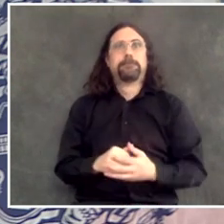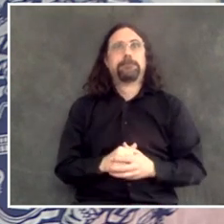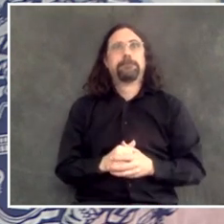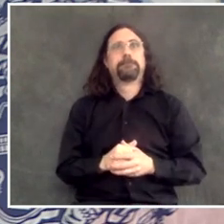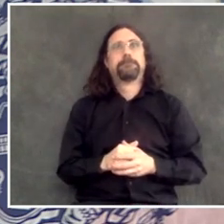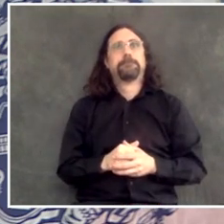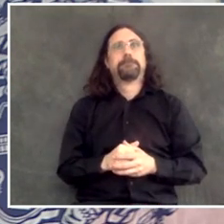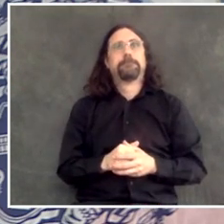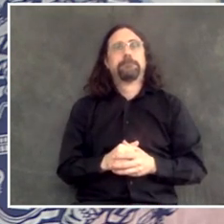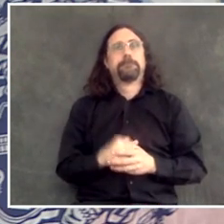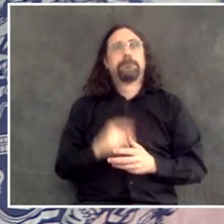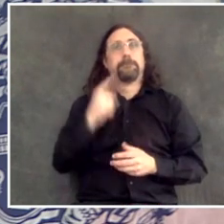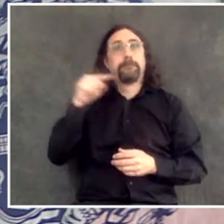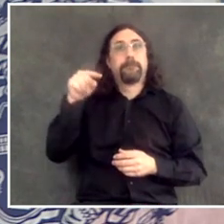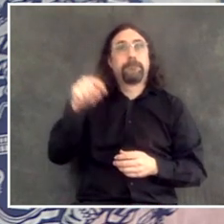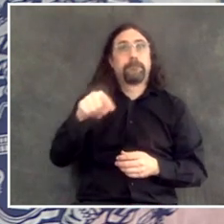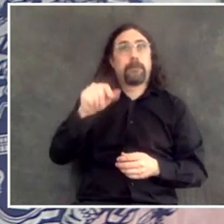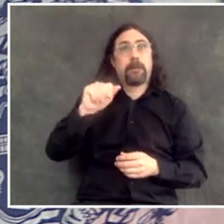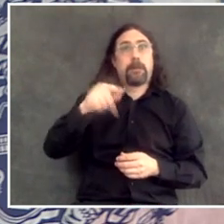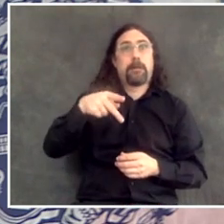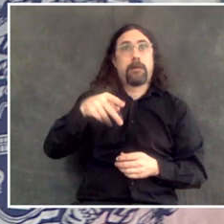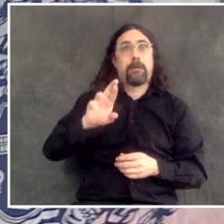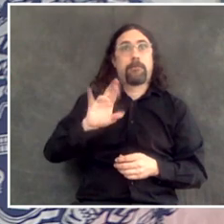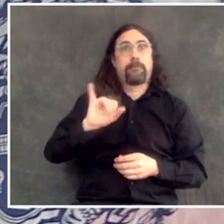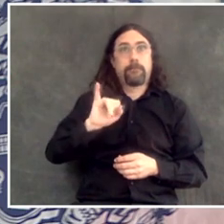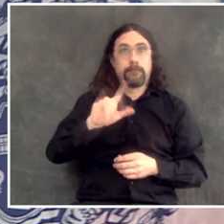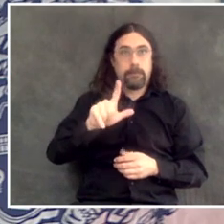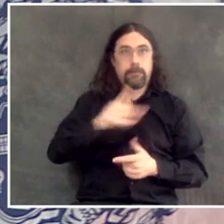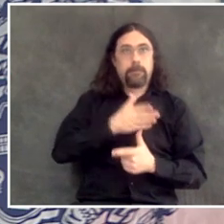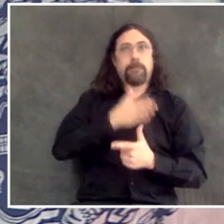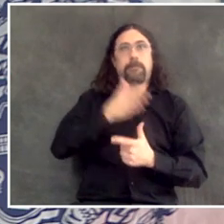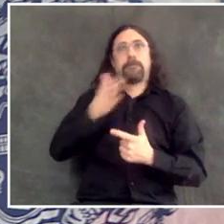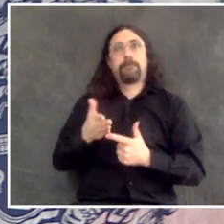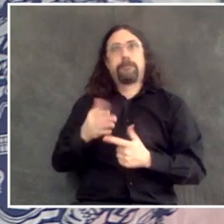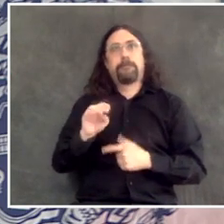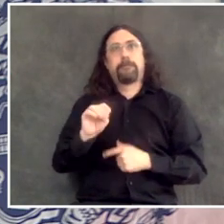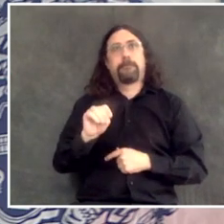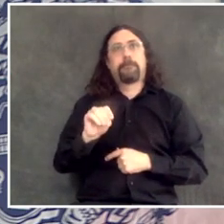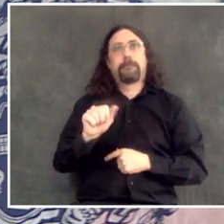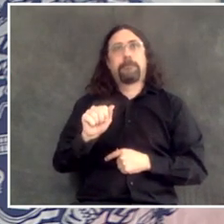be saved, we will need 15,000 total